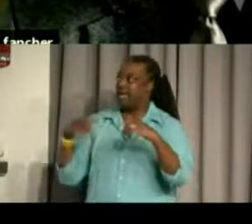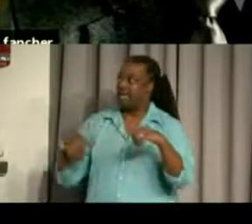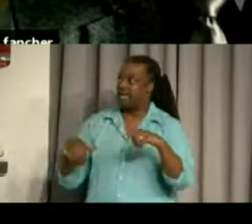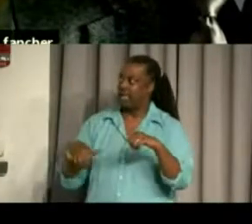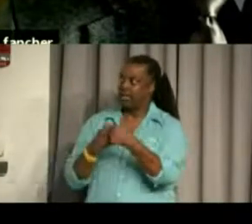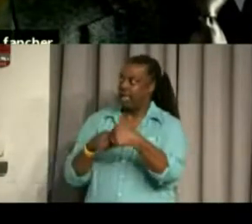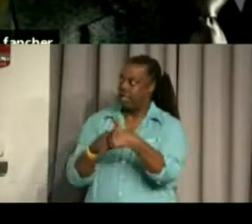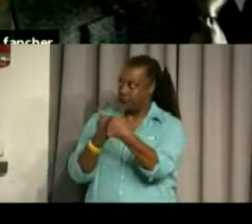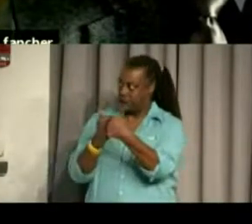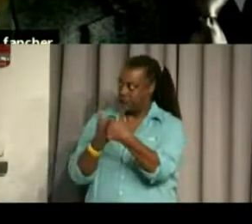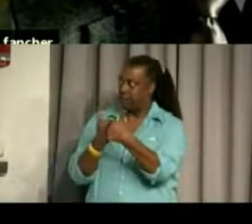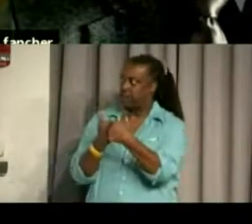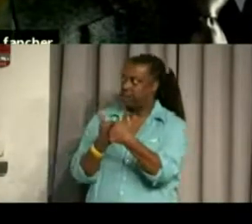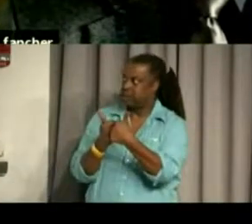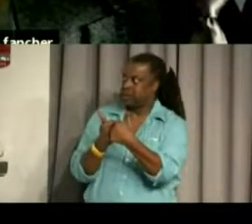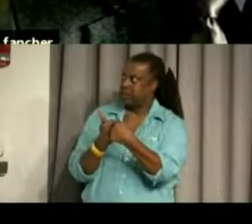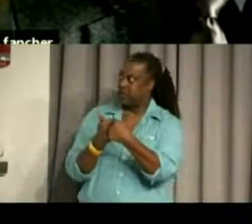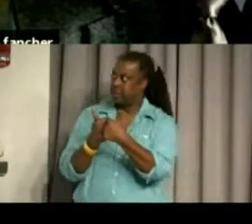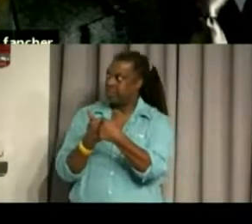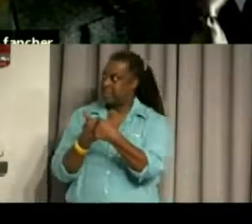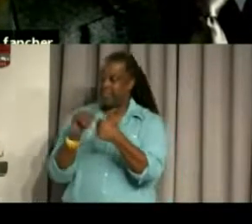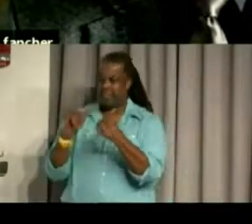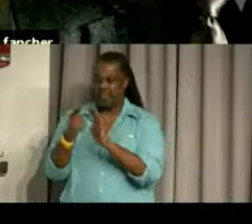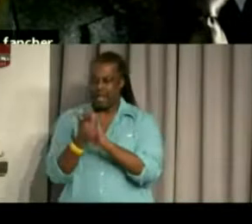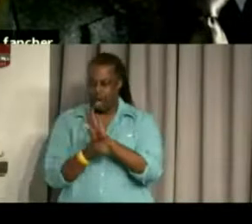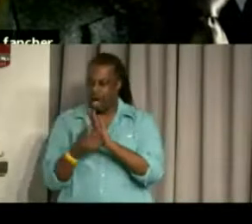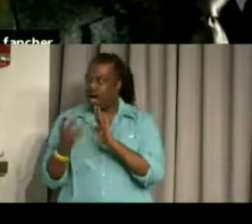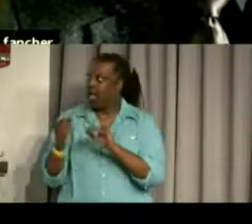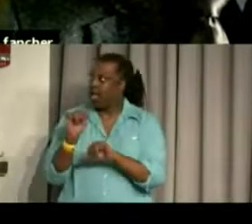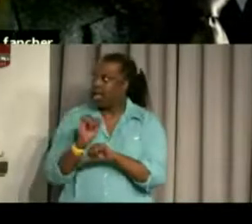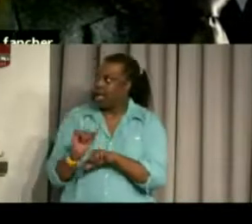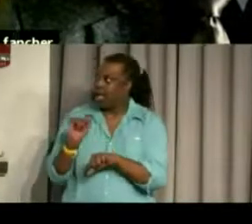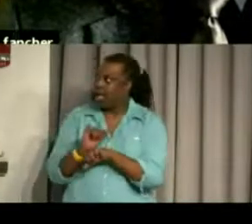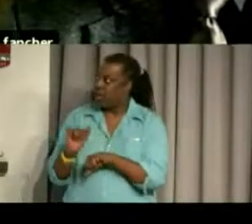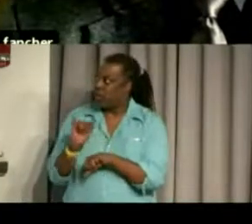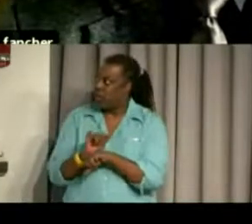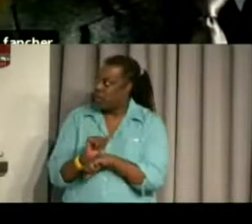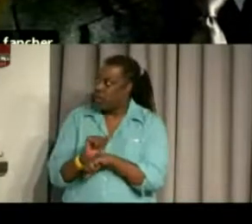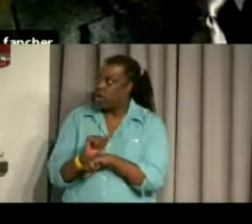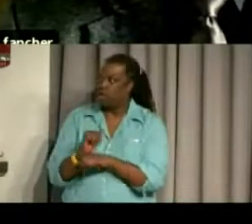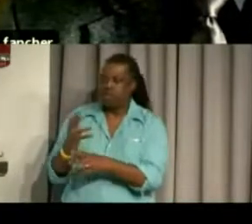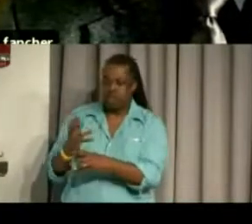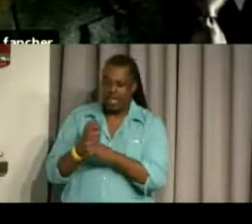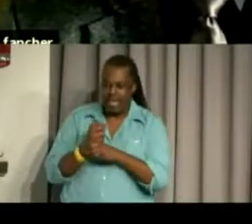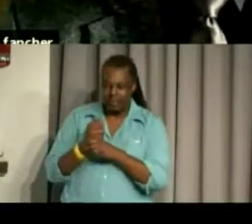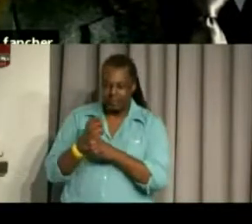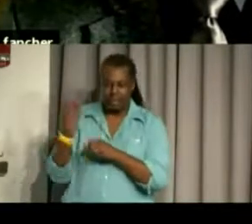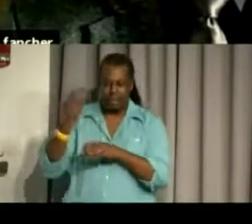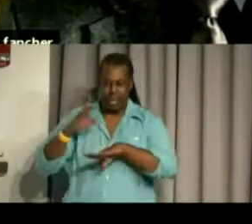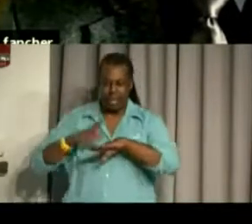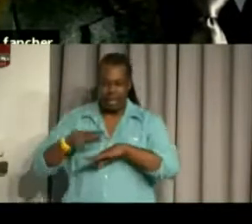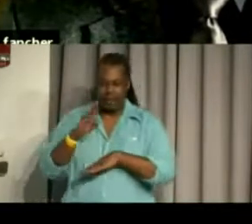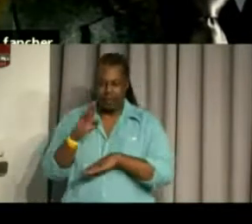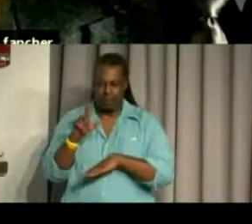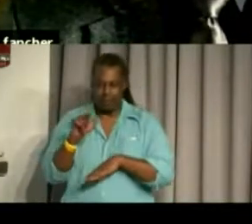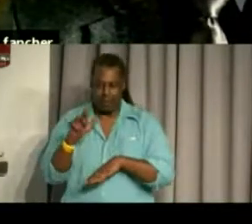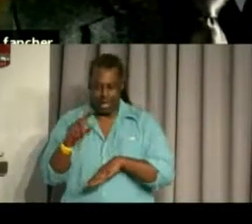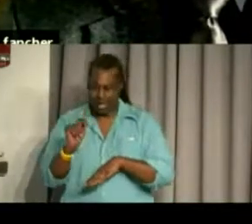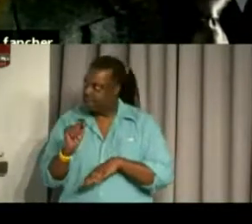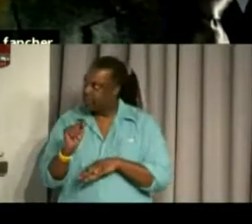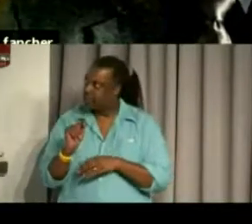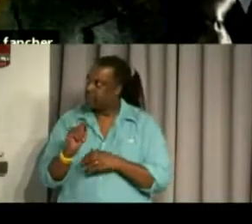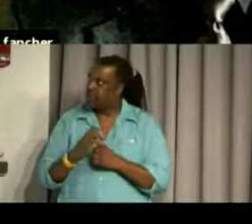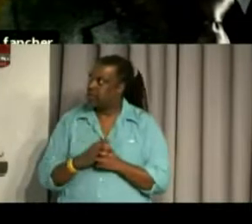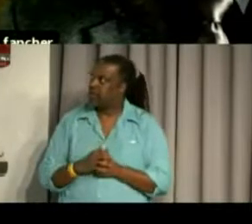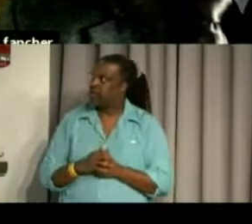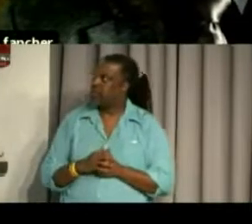challenging that law and worked to get the referendum on the ballot. And I